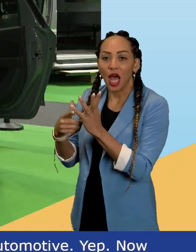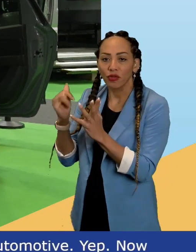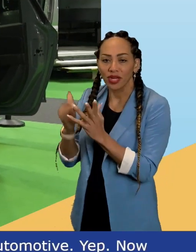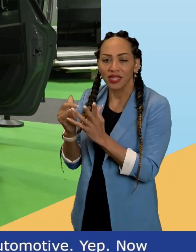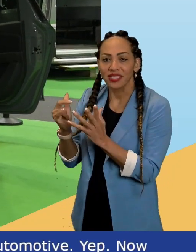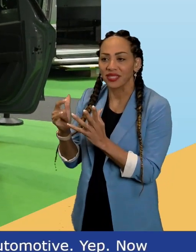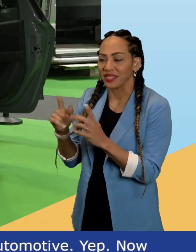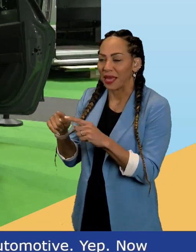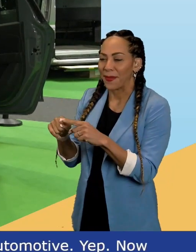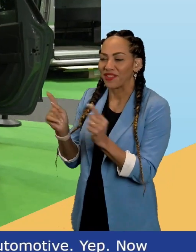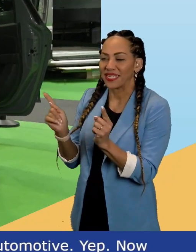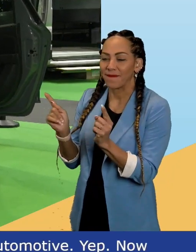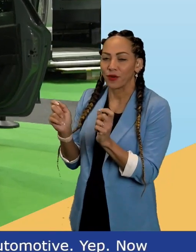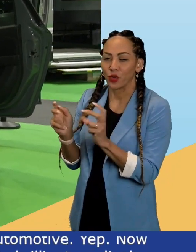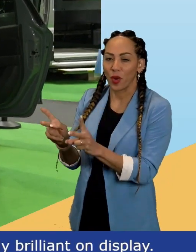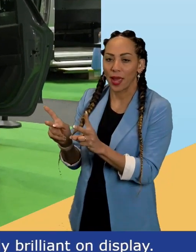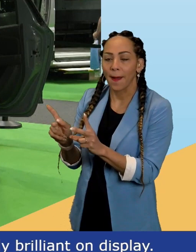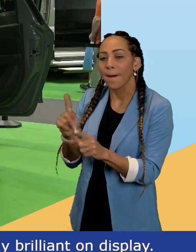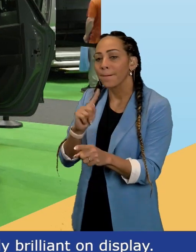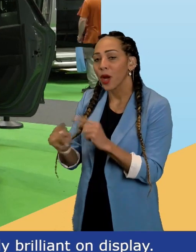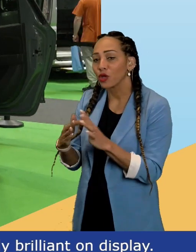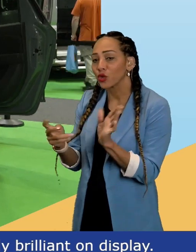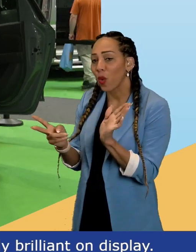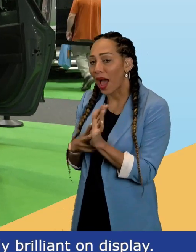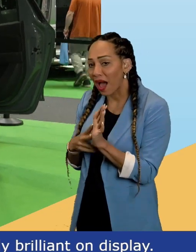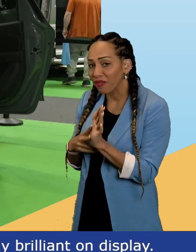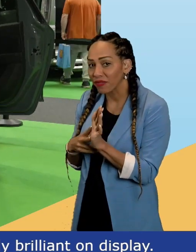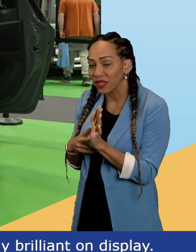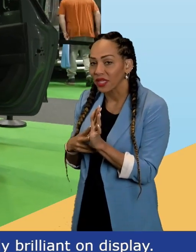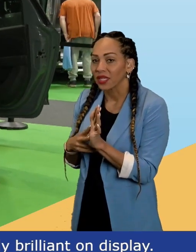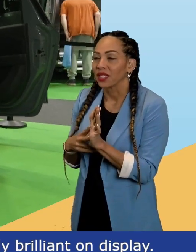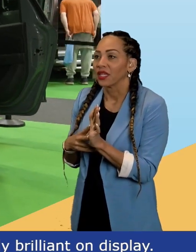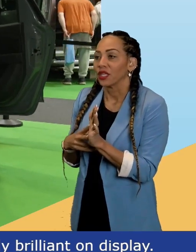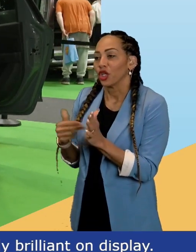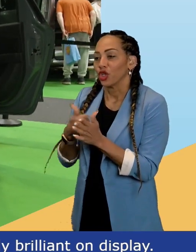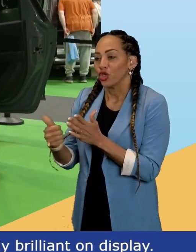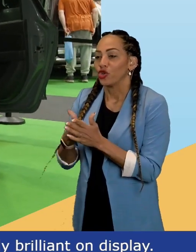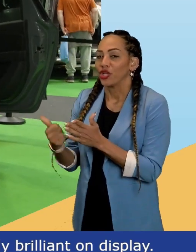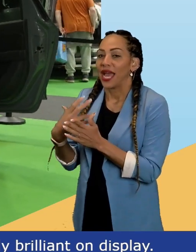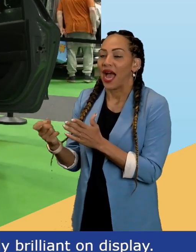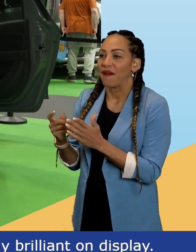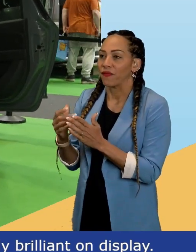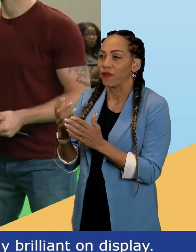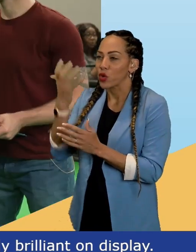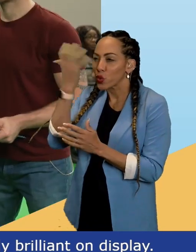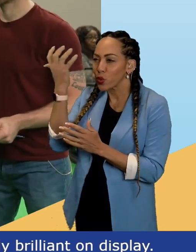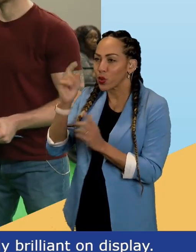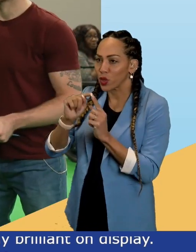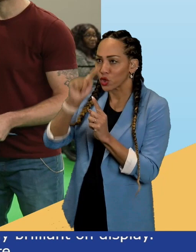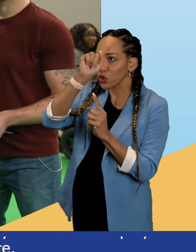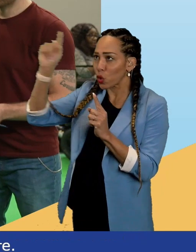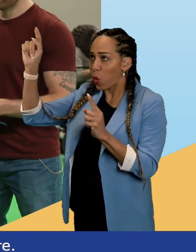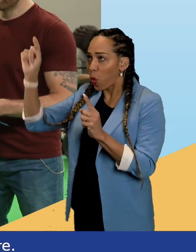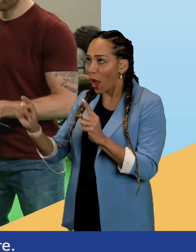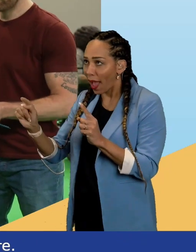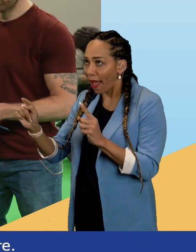with most wheelchair accessible vehicles, converters choose the kind of squarest back they can possibly get on the vehicle to allow the wheelchair user headroom to go in.